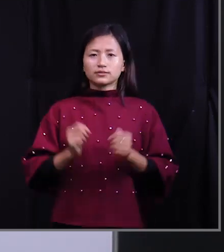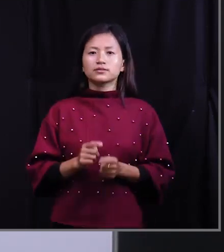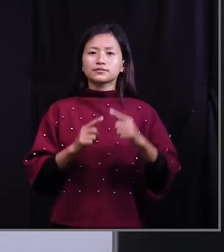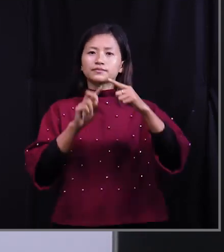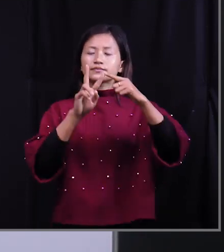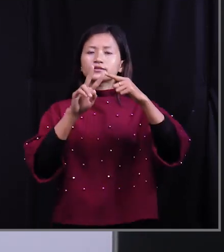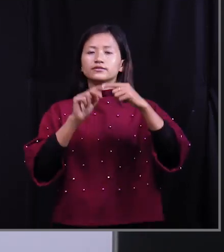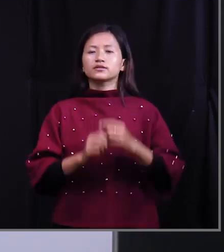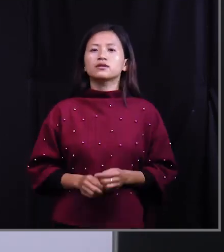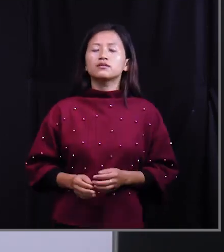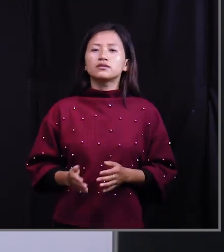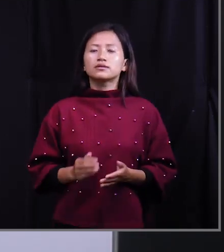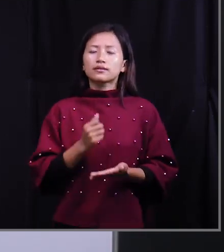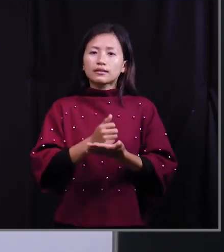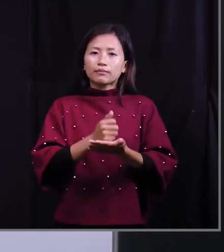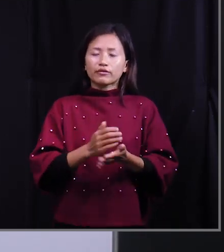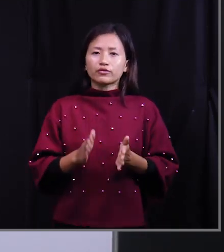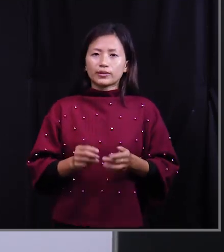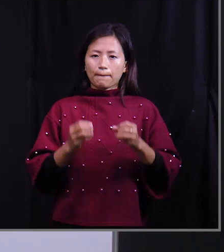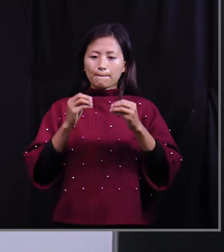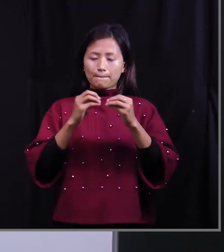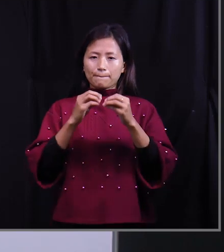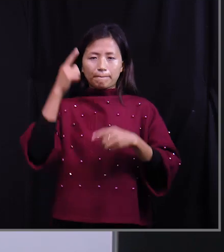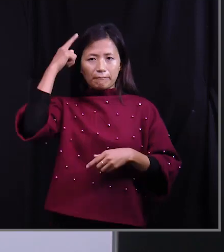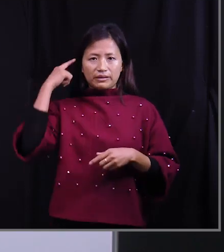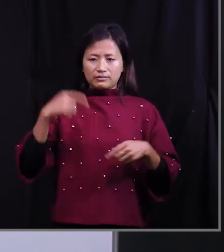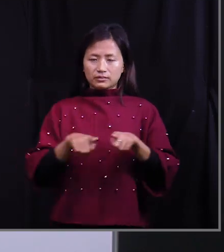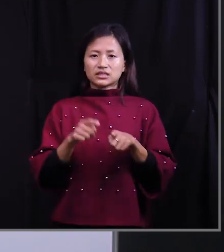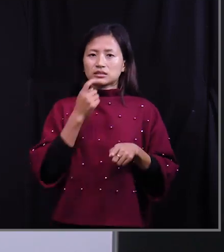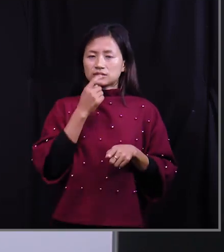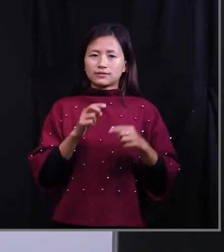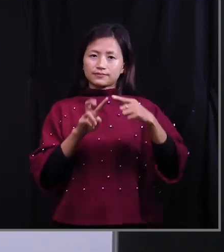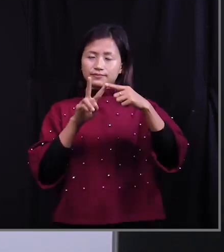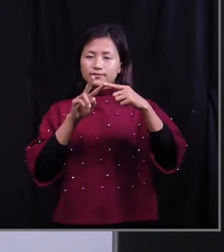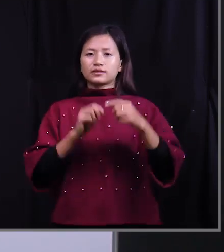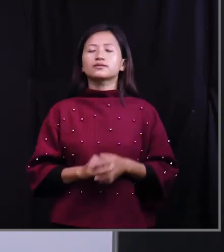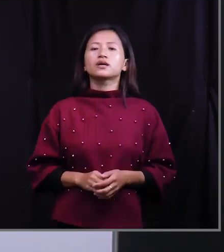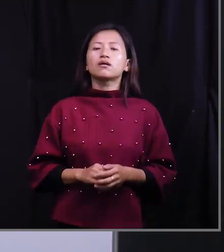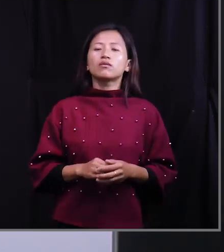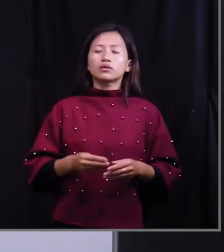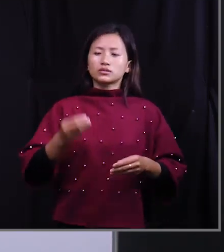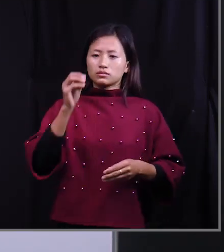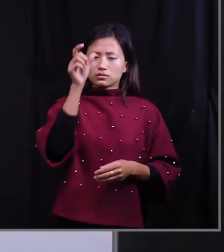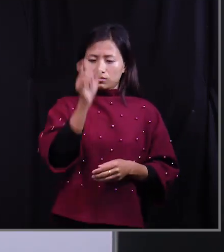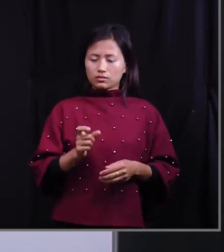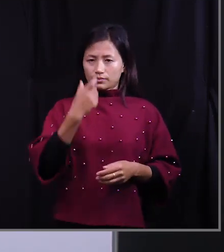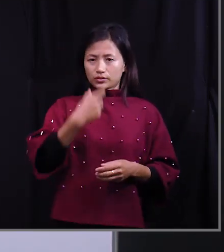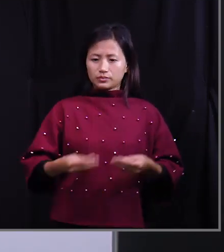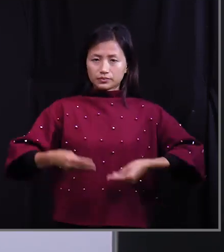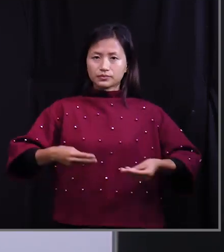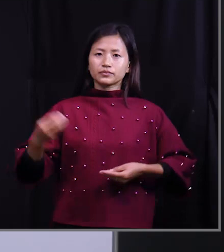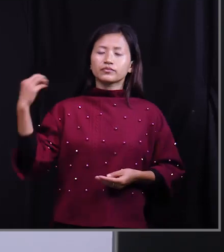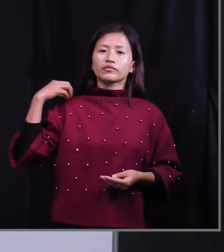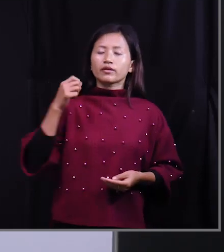rather than the demand for the black and white TV. So what an entrepreneur needs to do is scan the